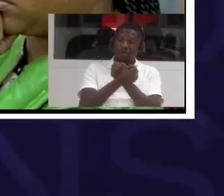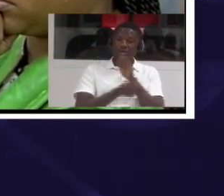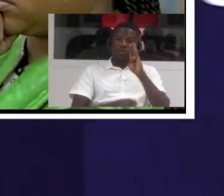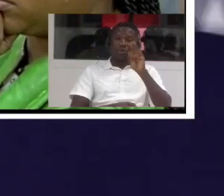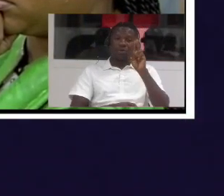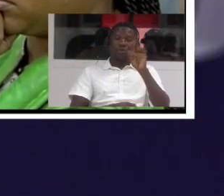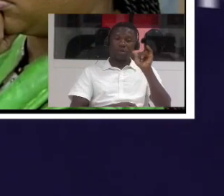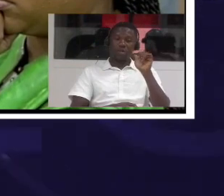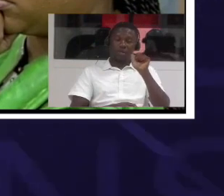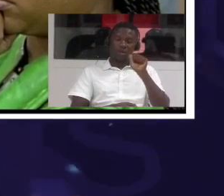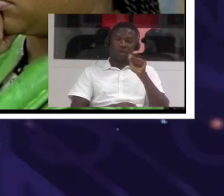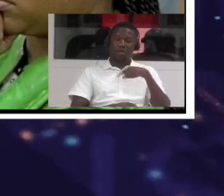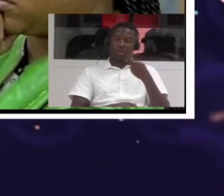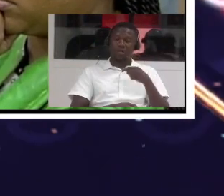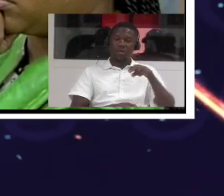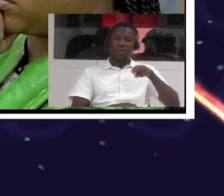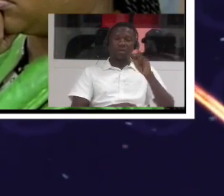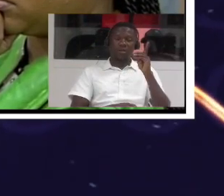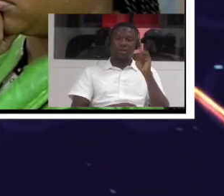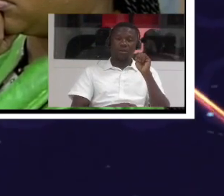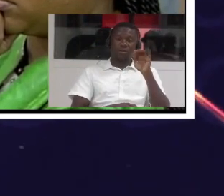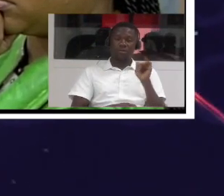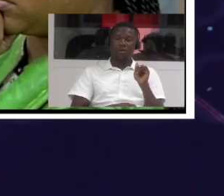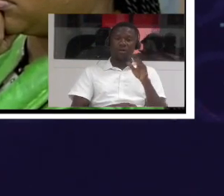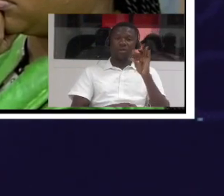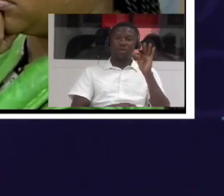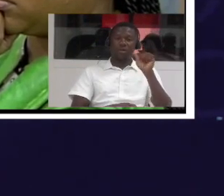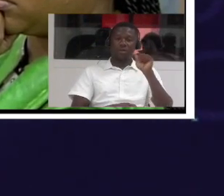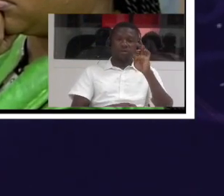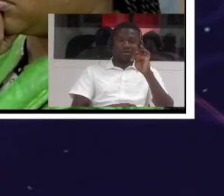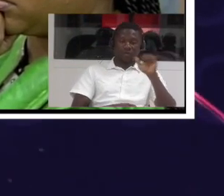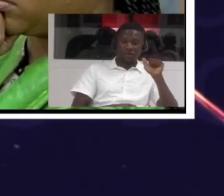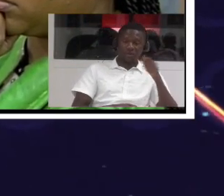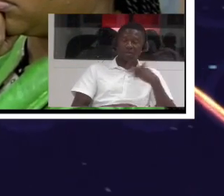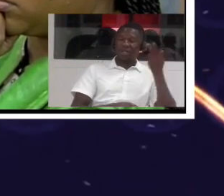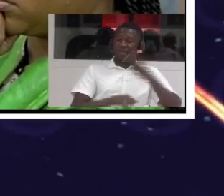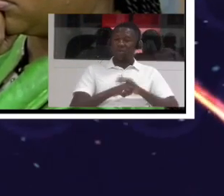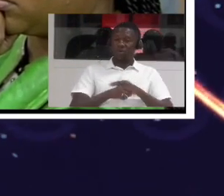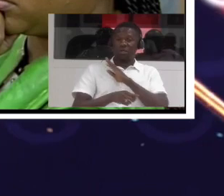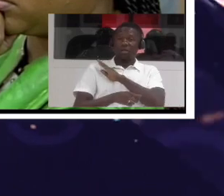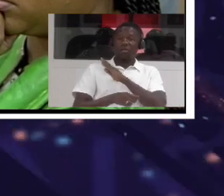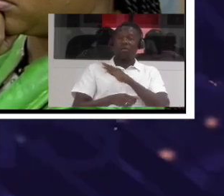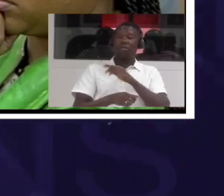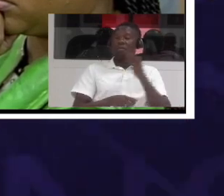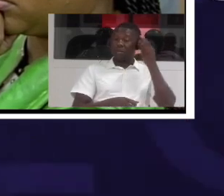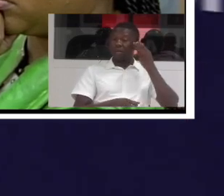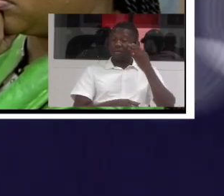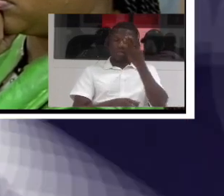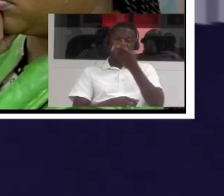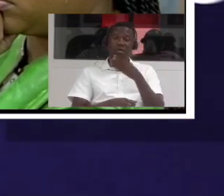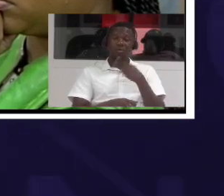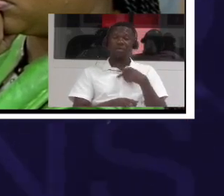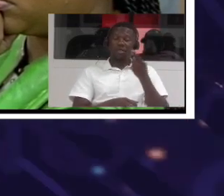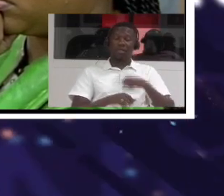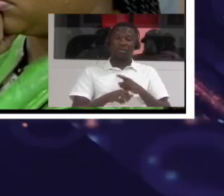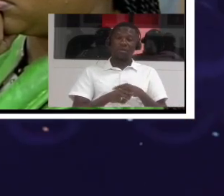in the US. And then Ndeitafa at the time was in Mali, because they, of course, as the president of GPU, also had a position at